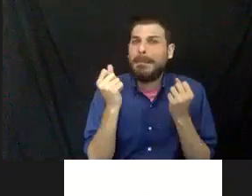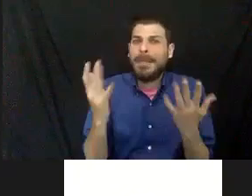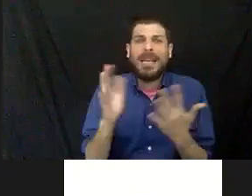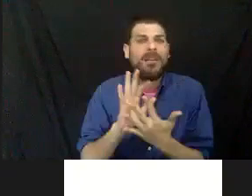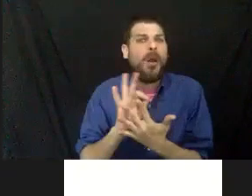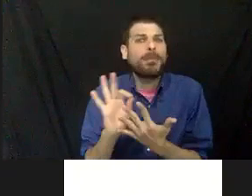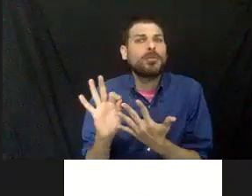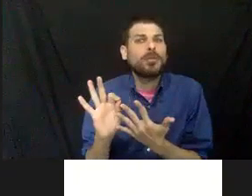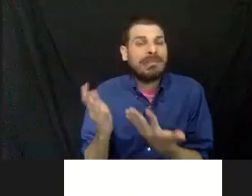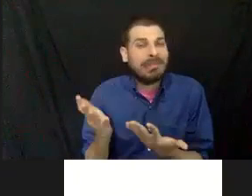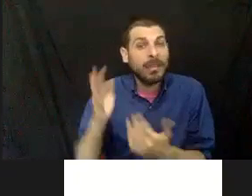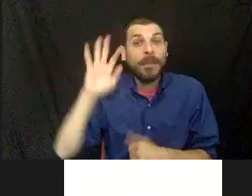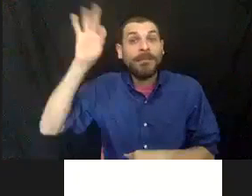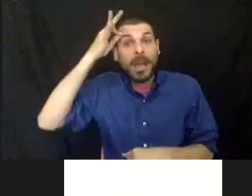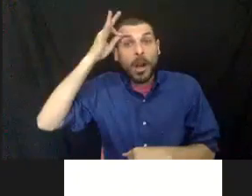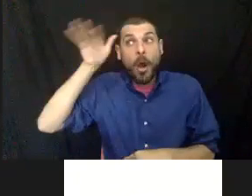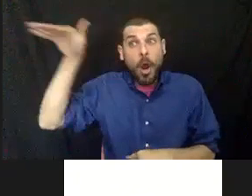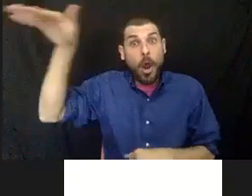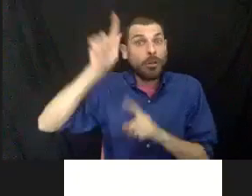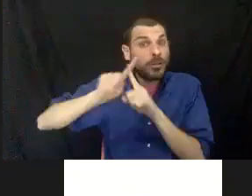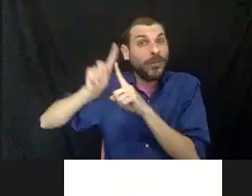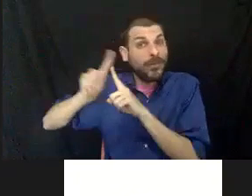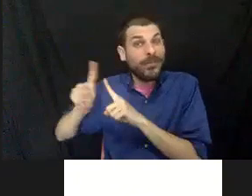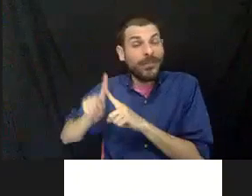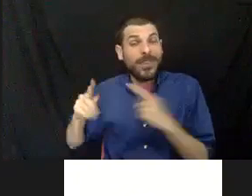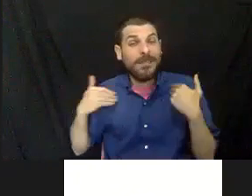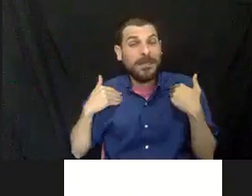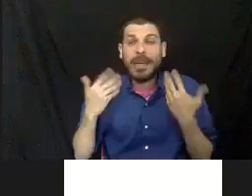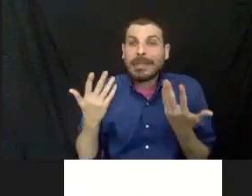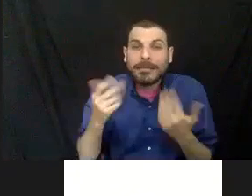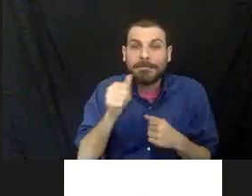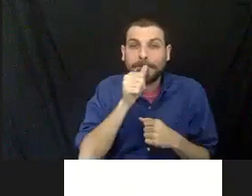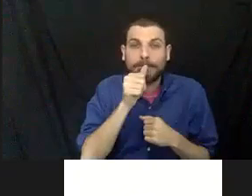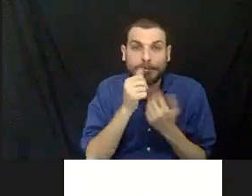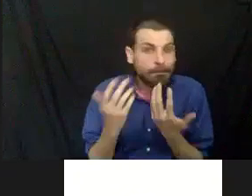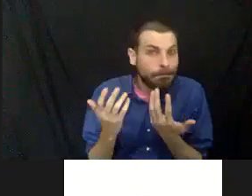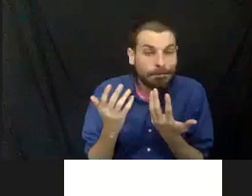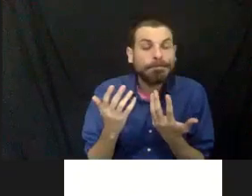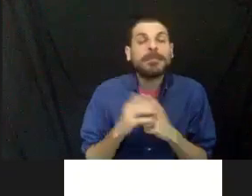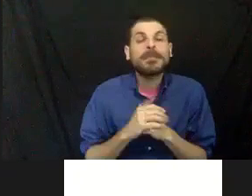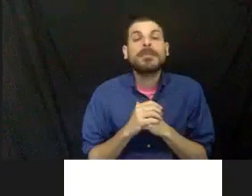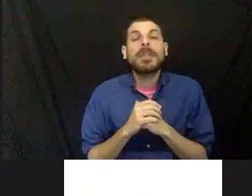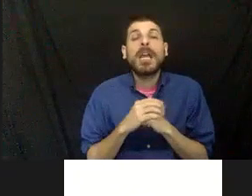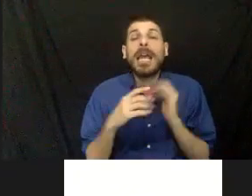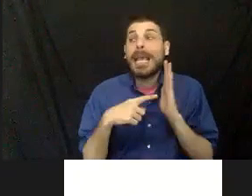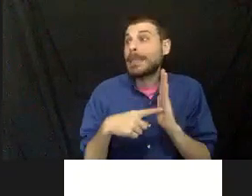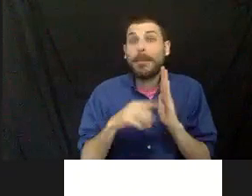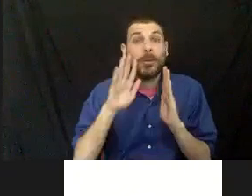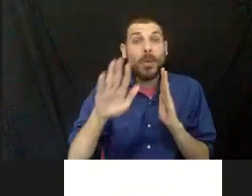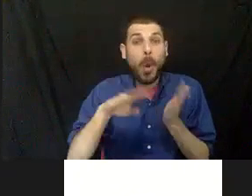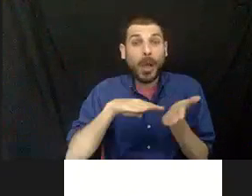these ways that you could potentially get your student loan debt